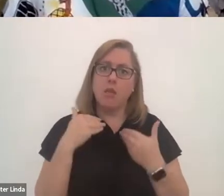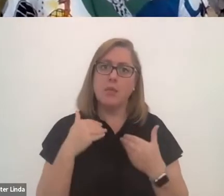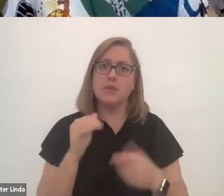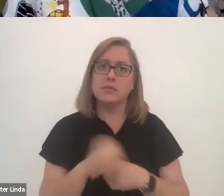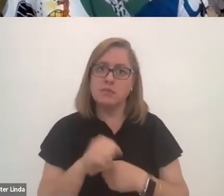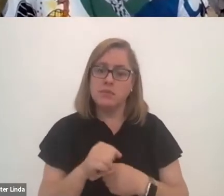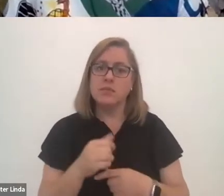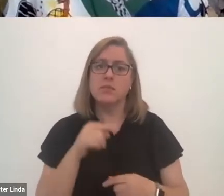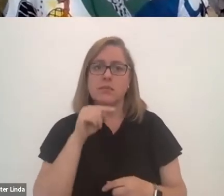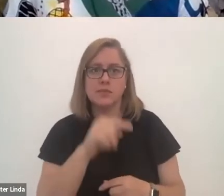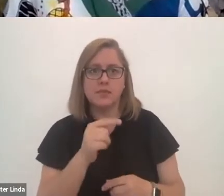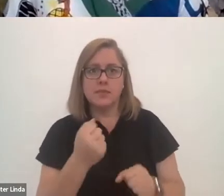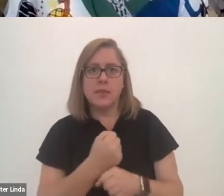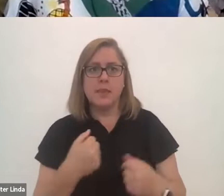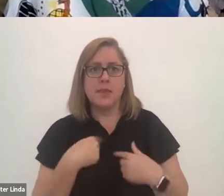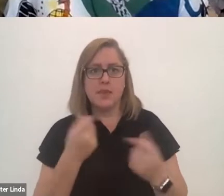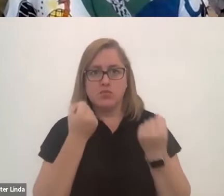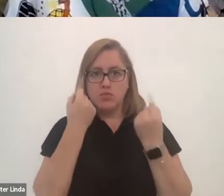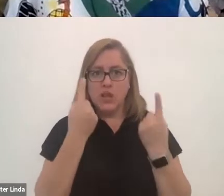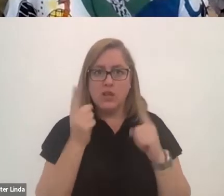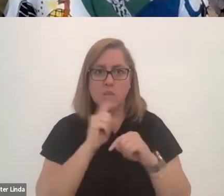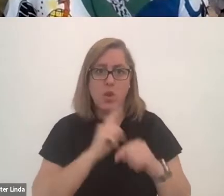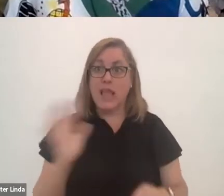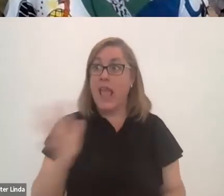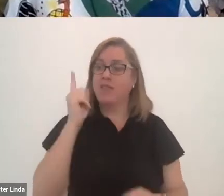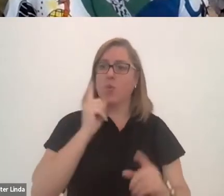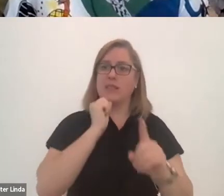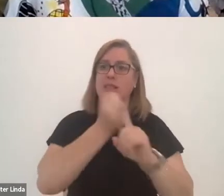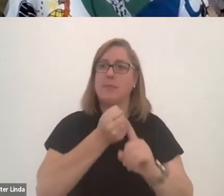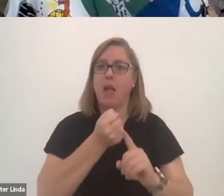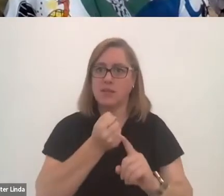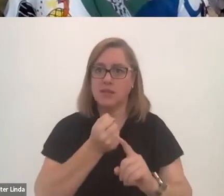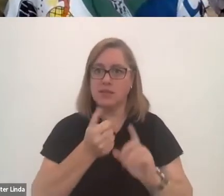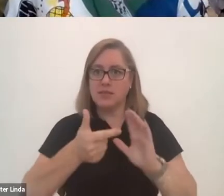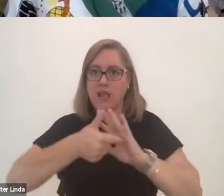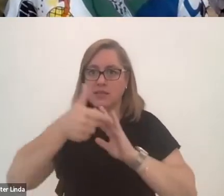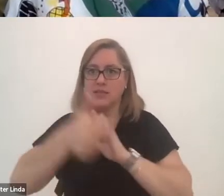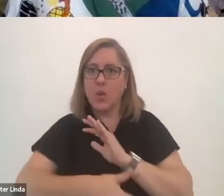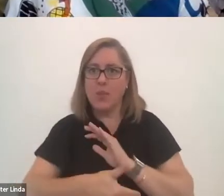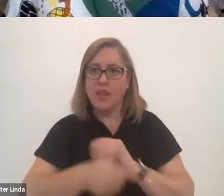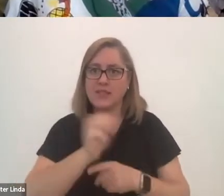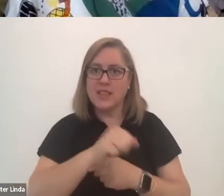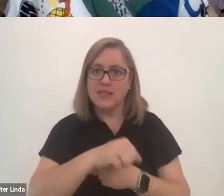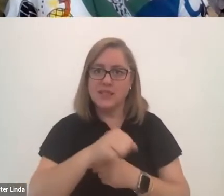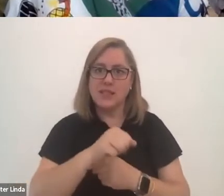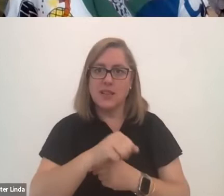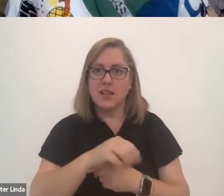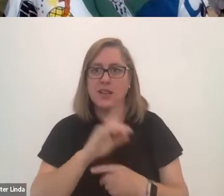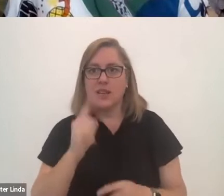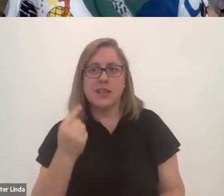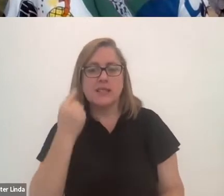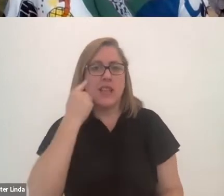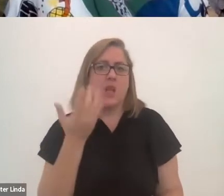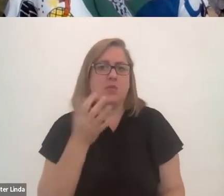you realize that we're all going through stuff. And it's complex, but it sounds very cliche, but we're